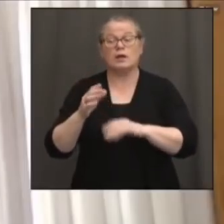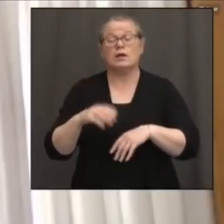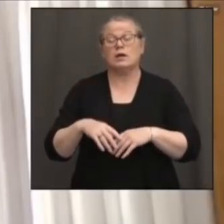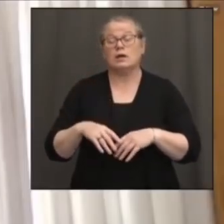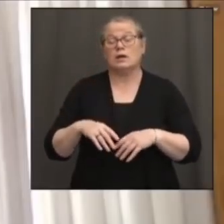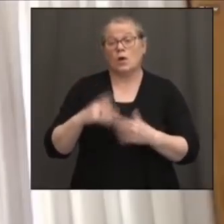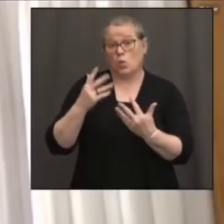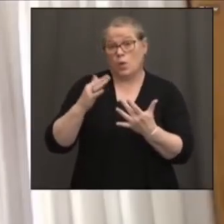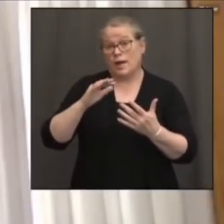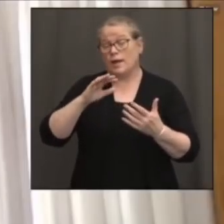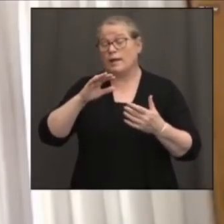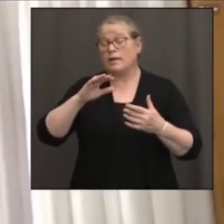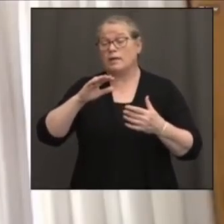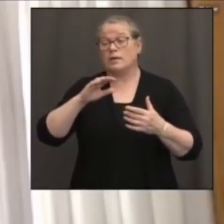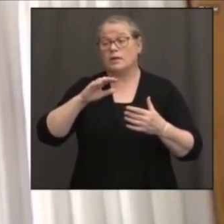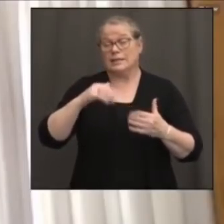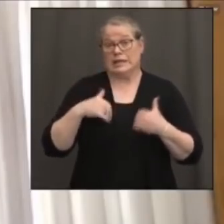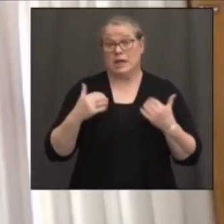approved.